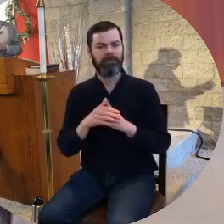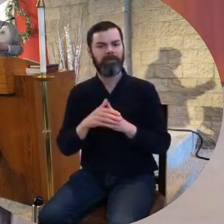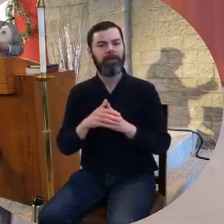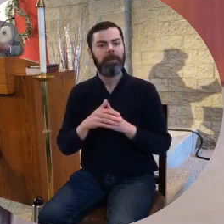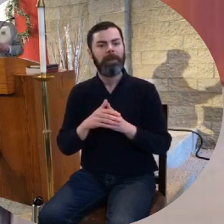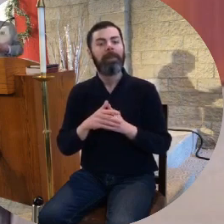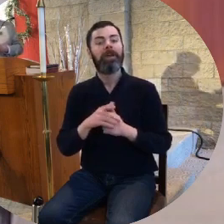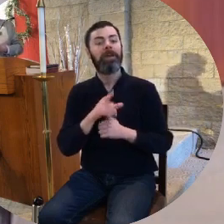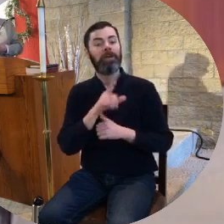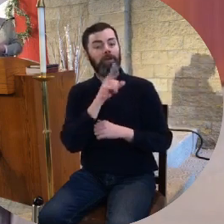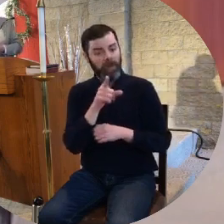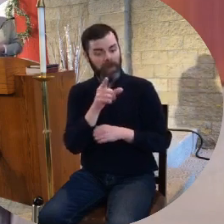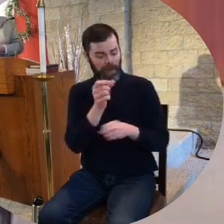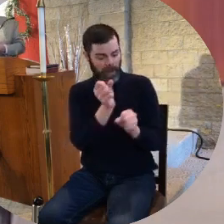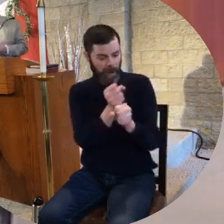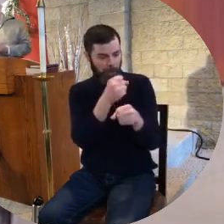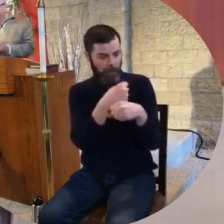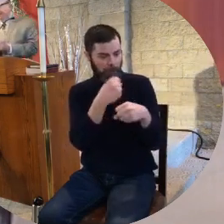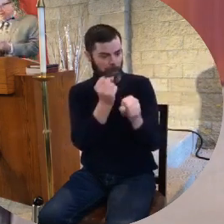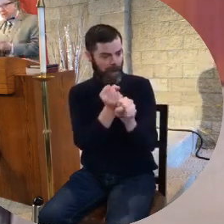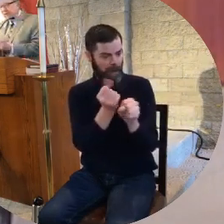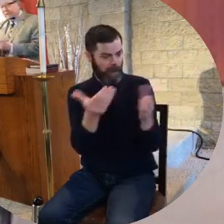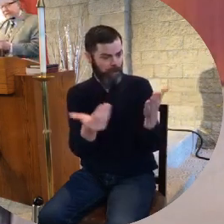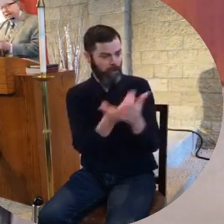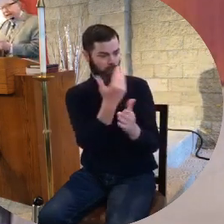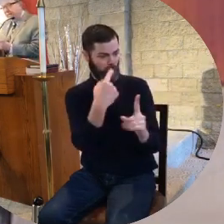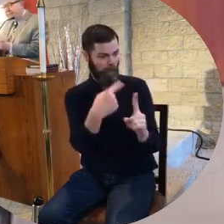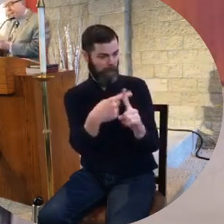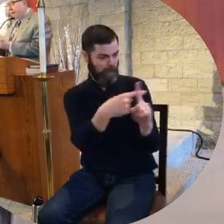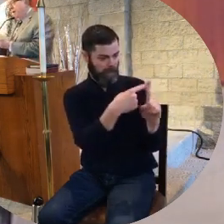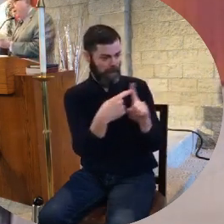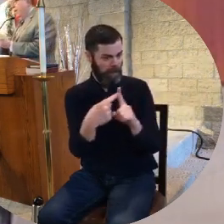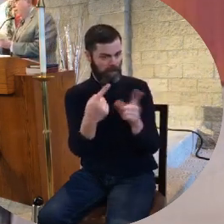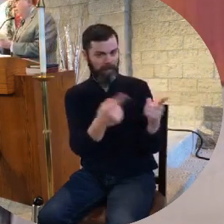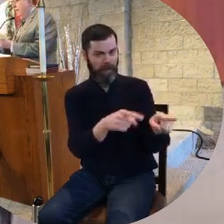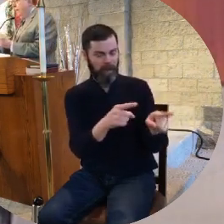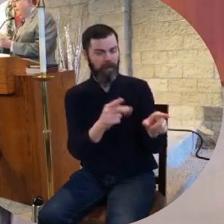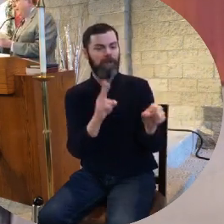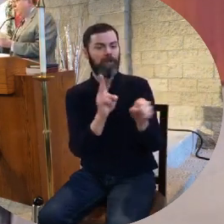power of our imagination. He goes on to say,